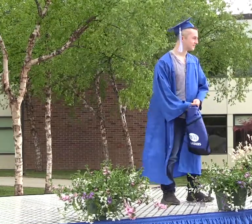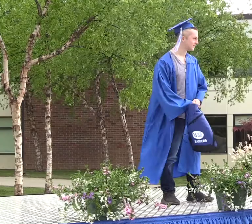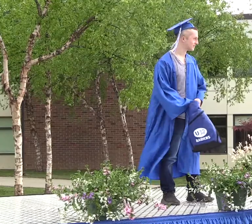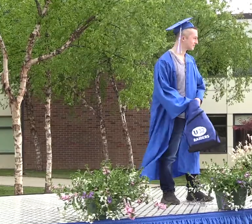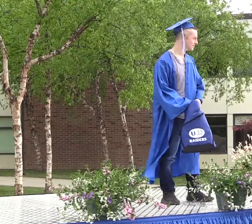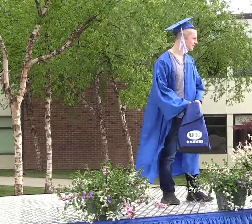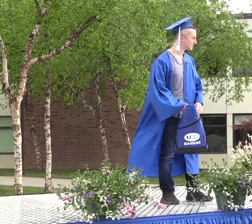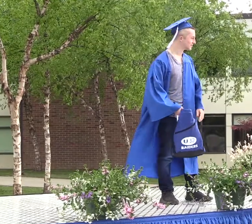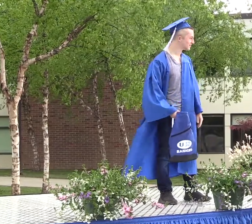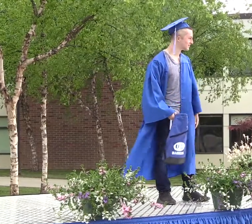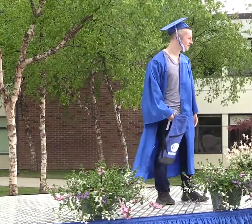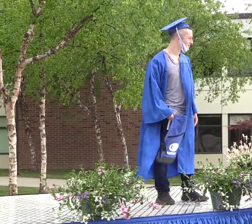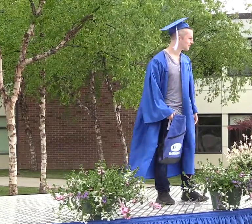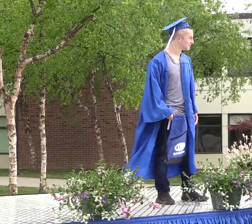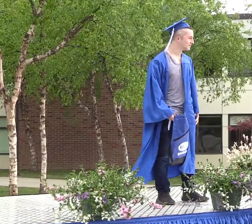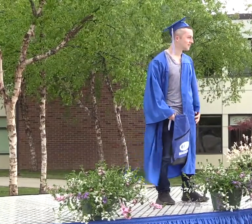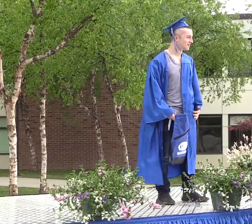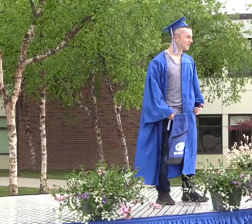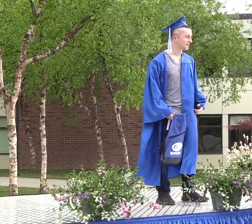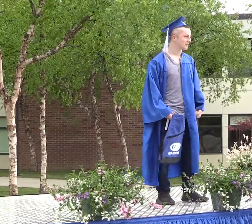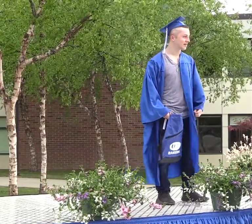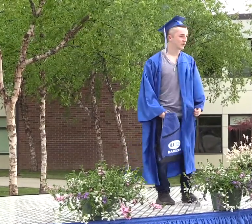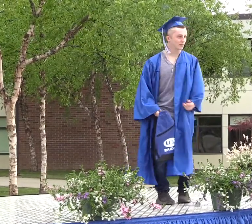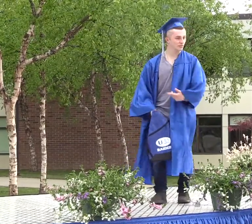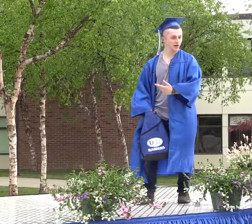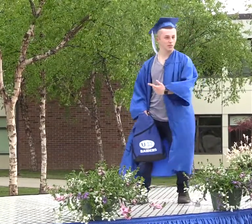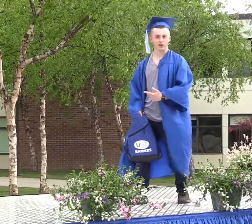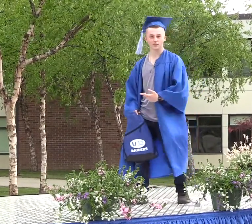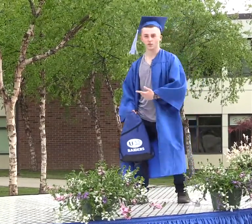Alexis Faye Blandon.